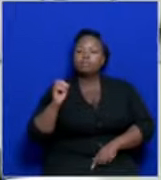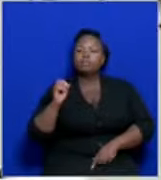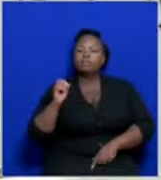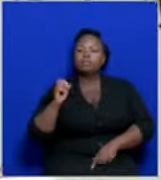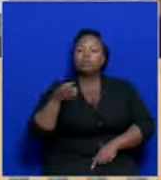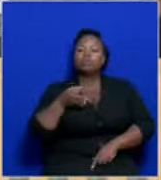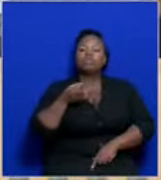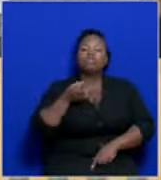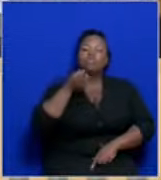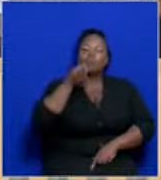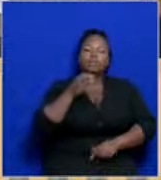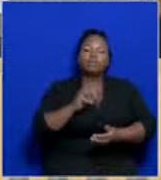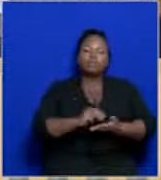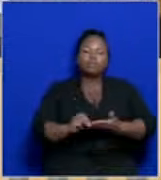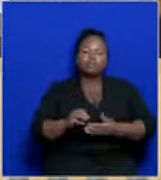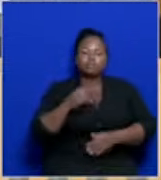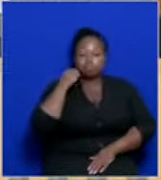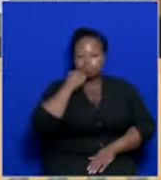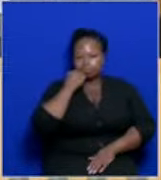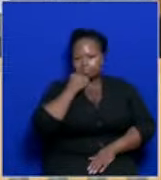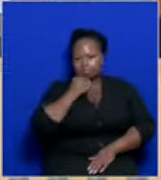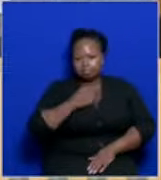Sorry.